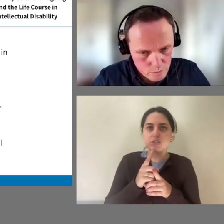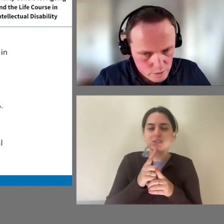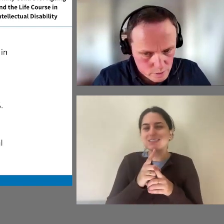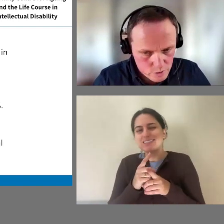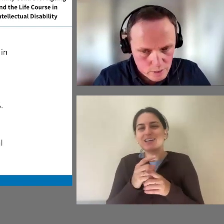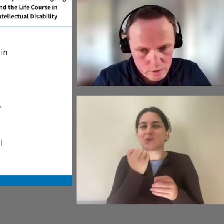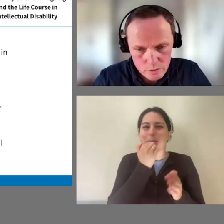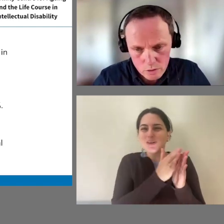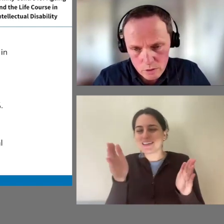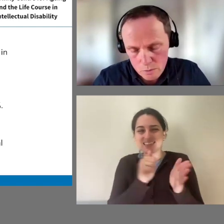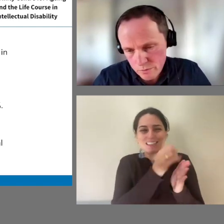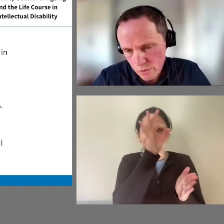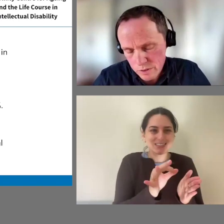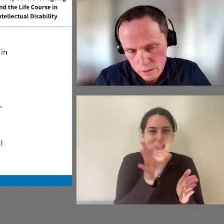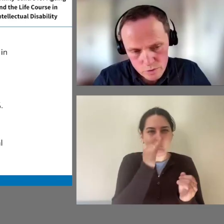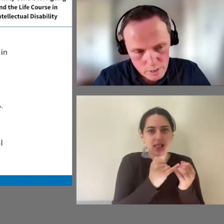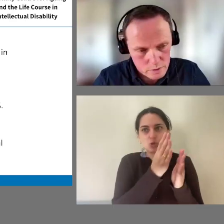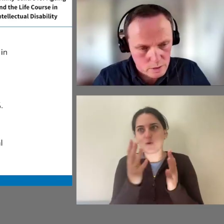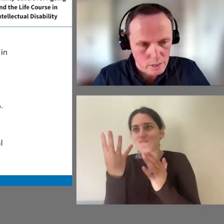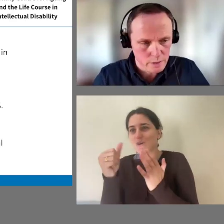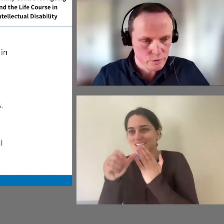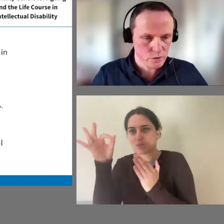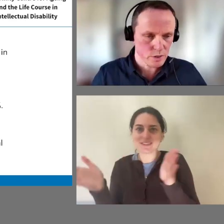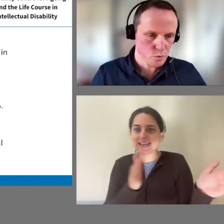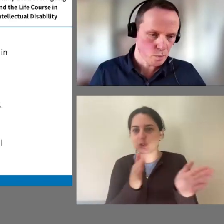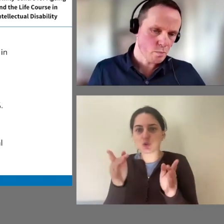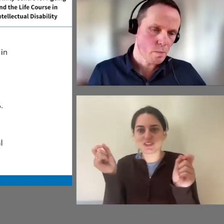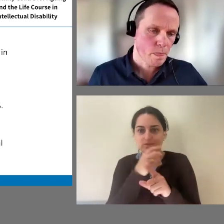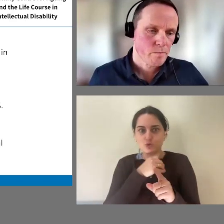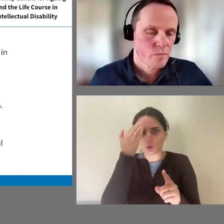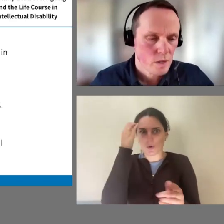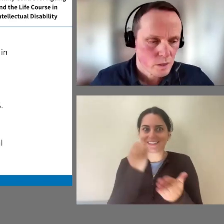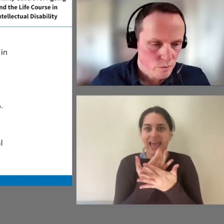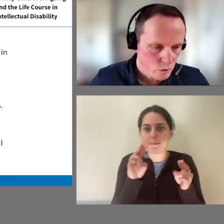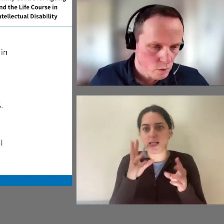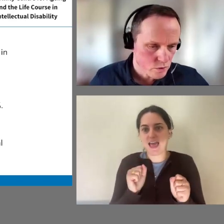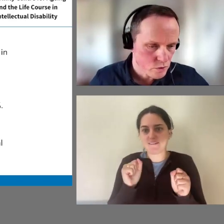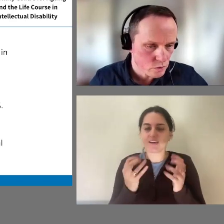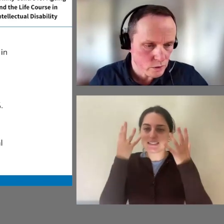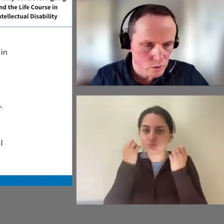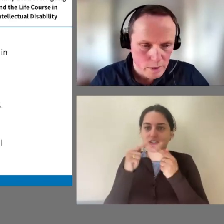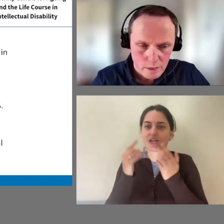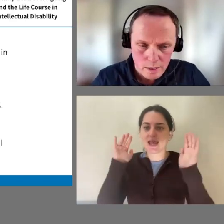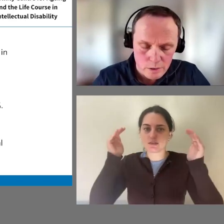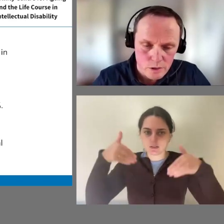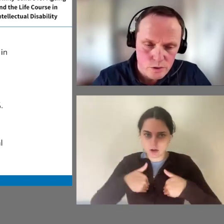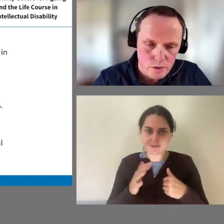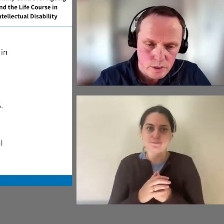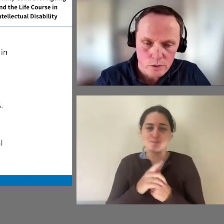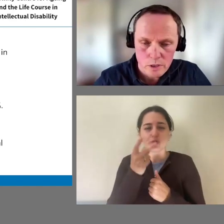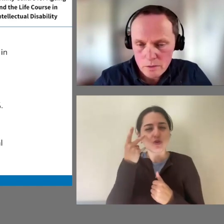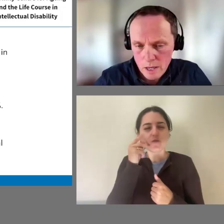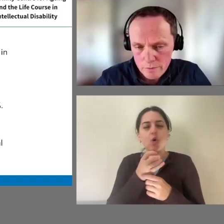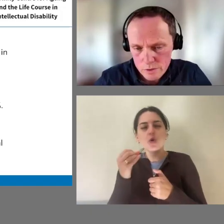widely from 16% up to 46% in different studies. The review also showed that other mental health